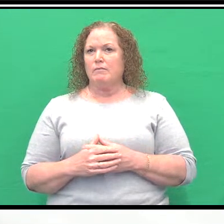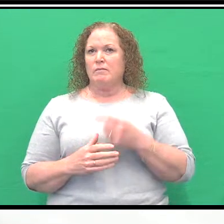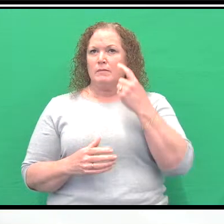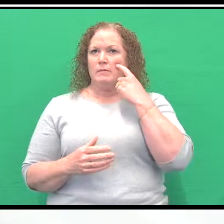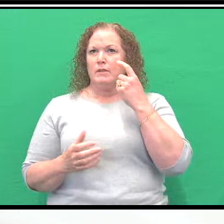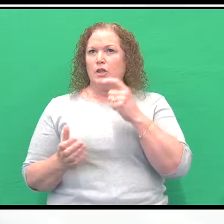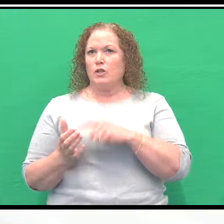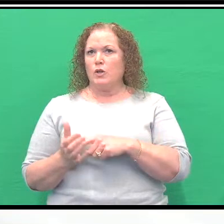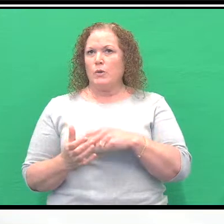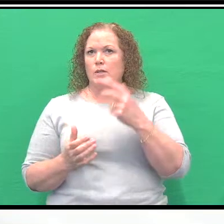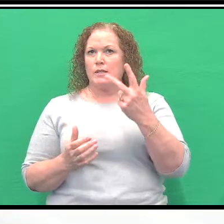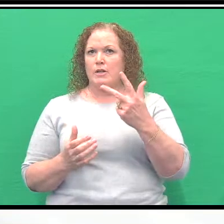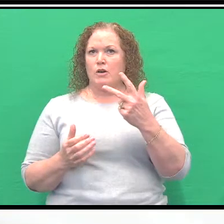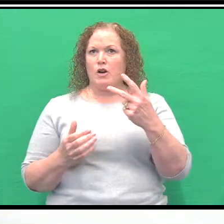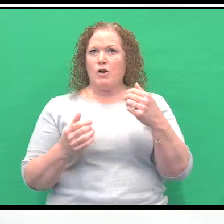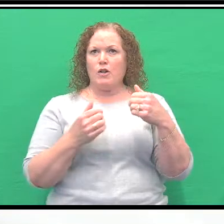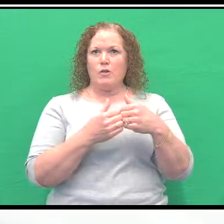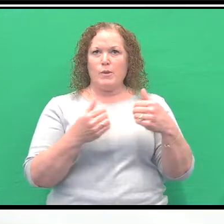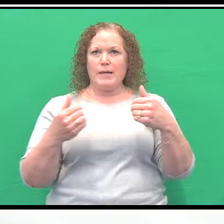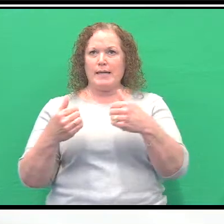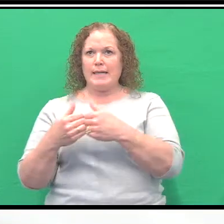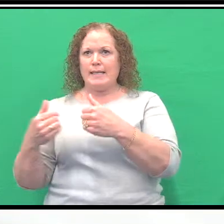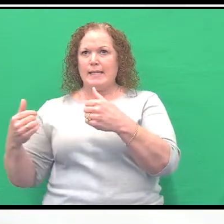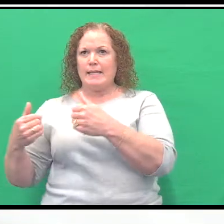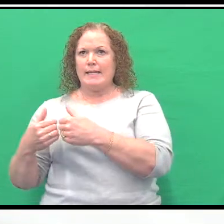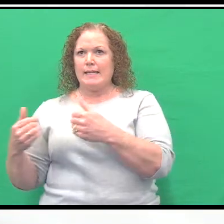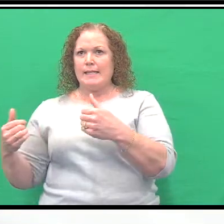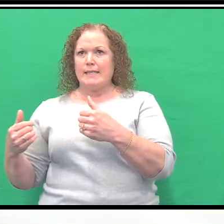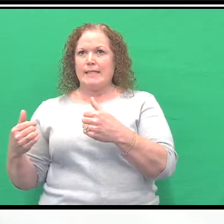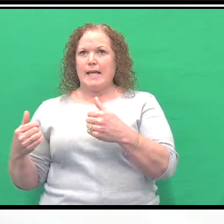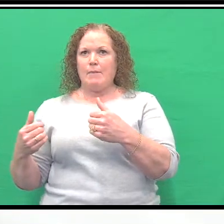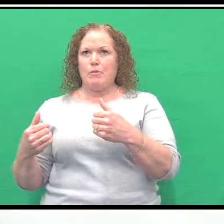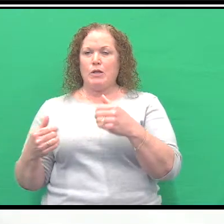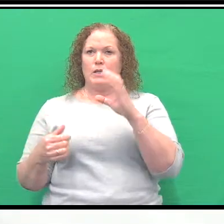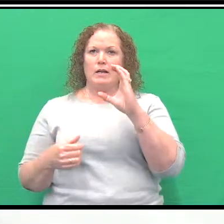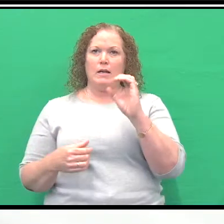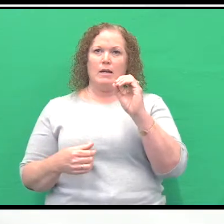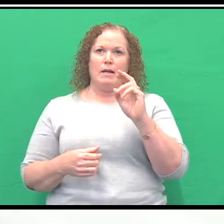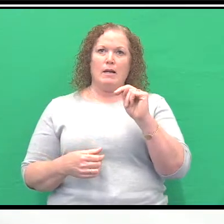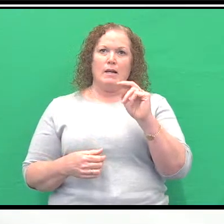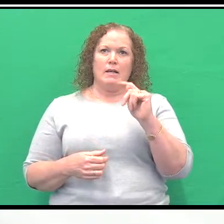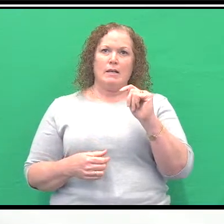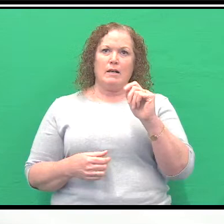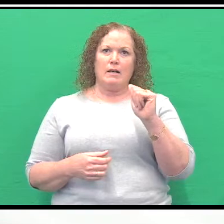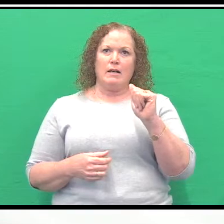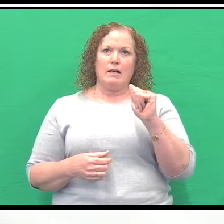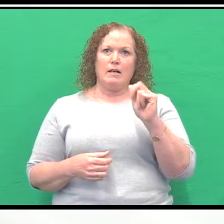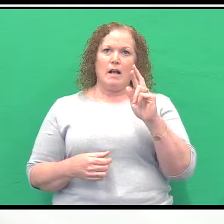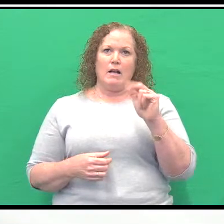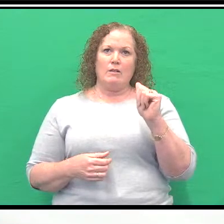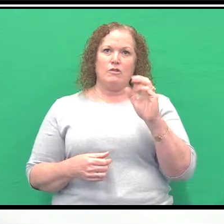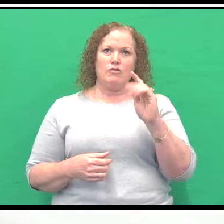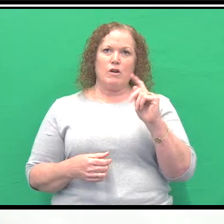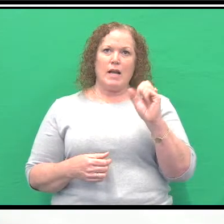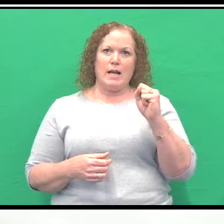separate contracts for a company called Vitrac. And Vitrac is a company that we are using to